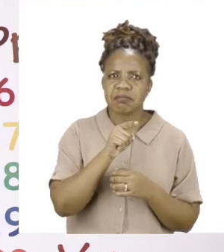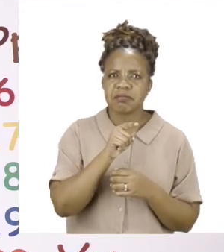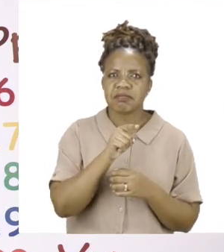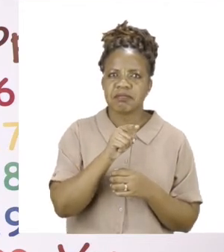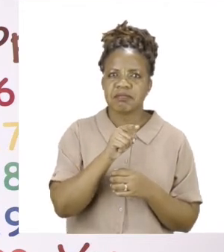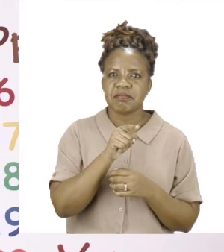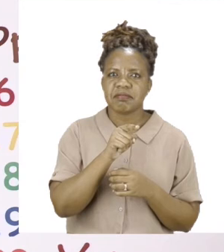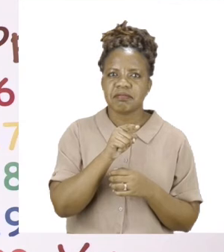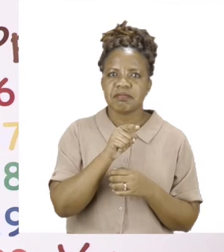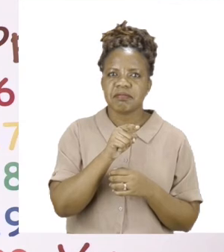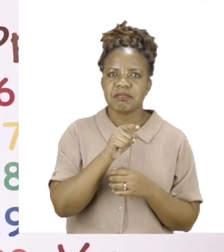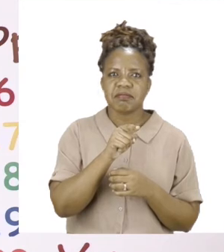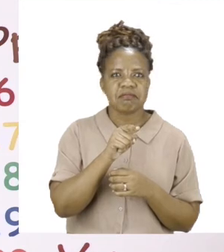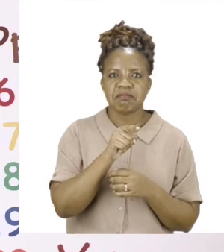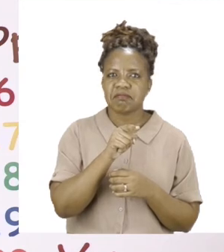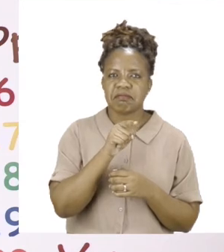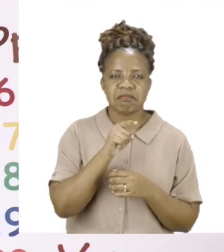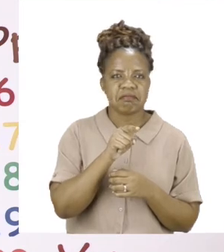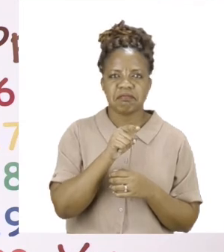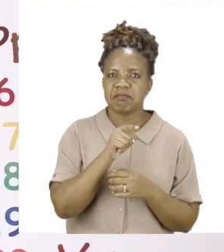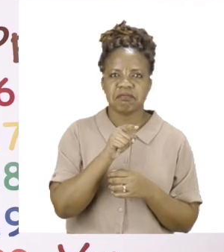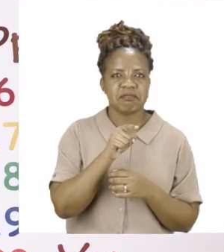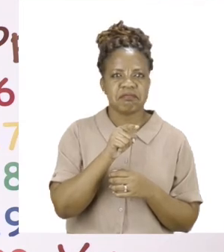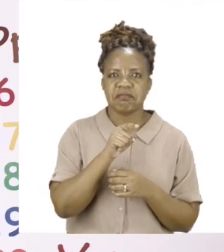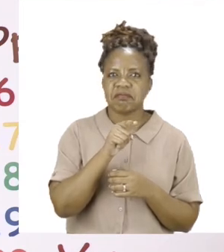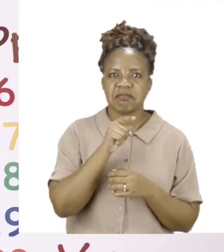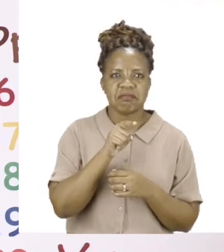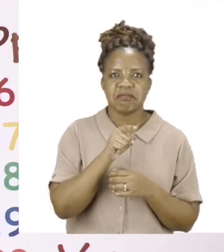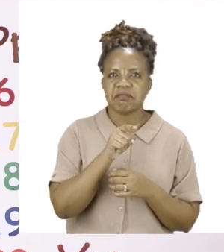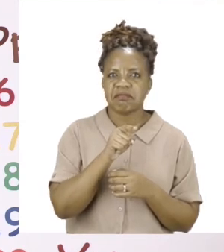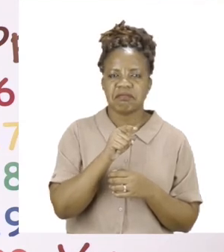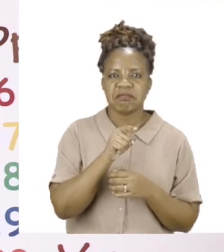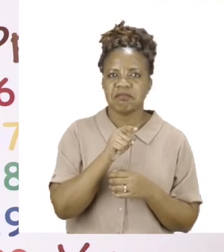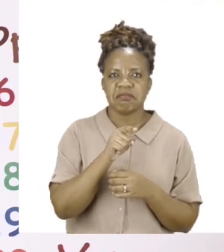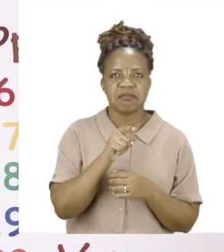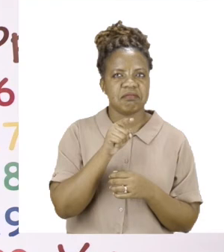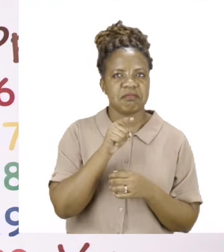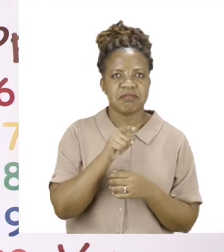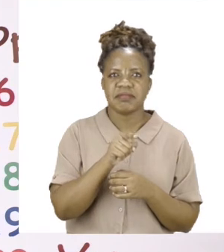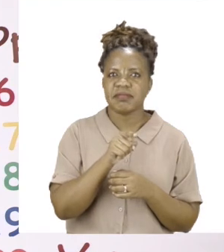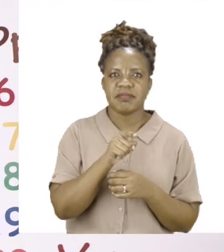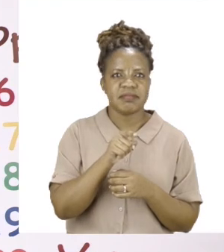Let's go. No, no, no,